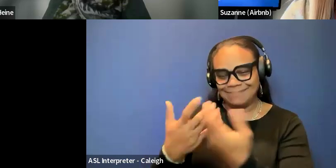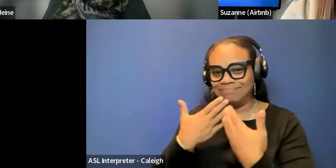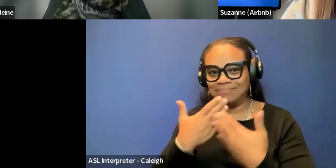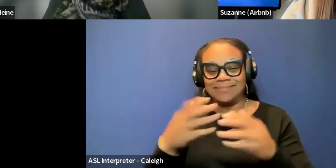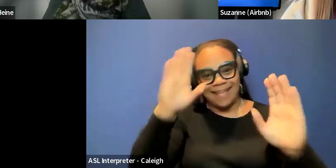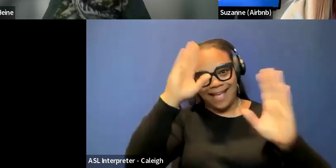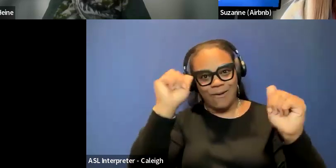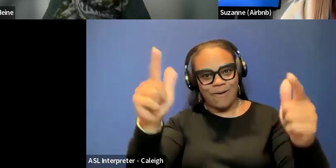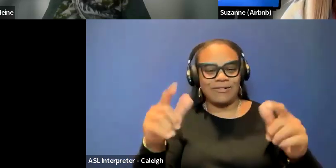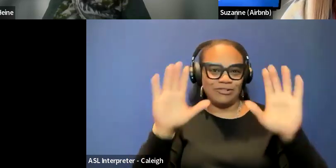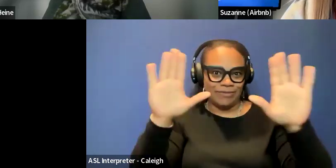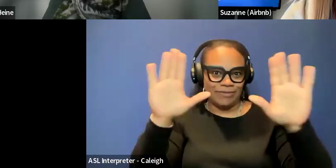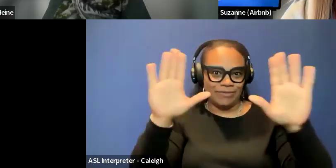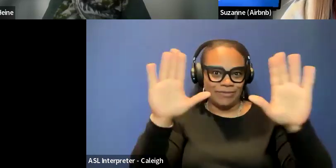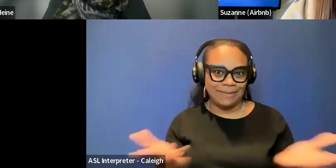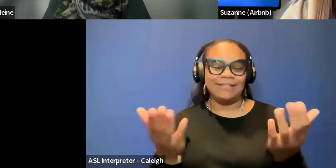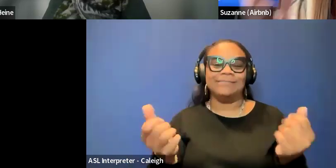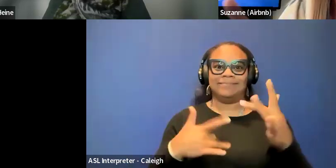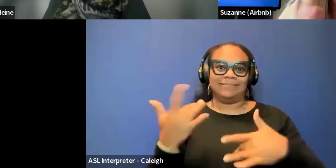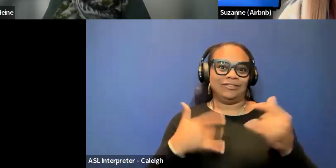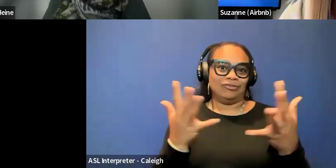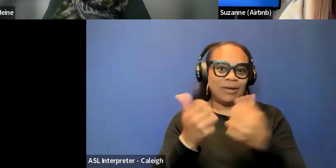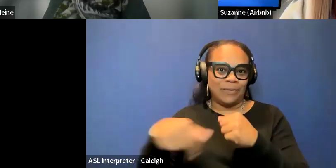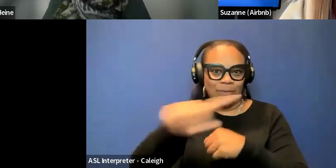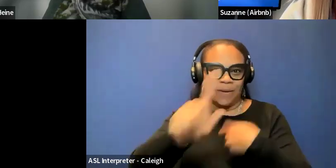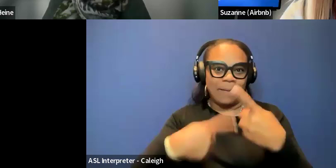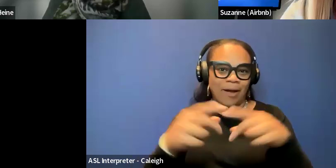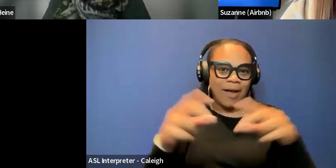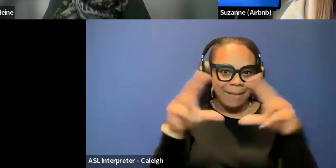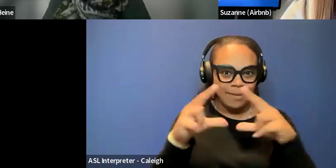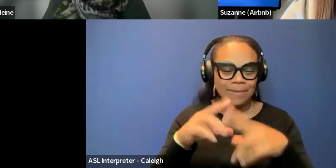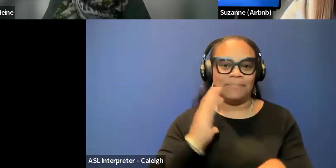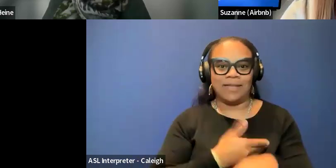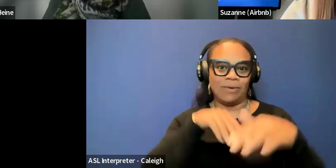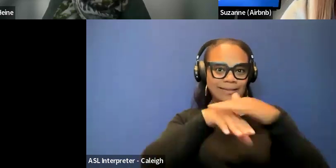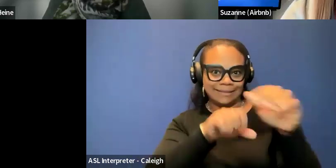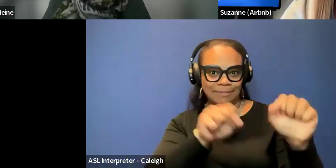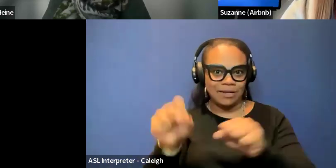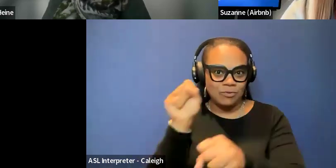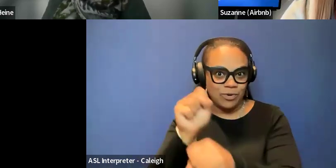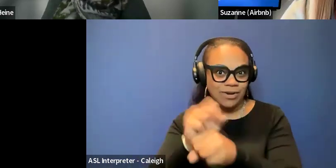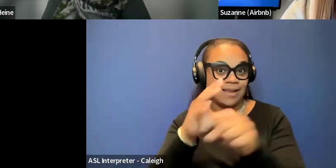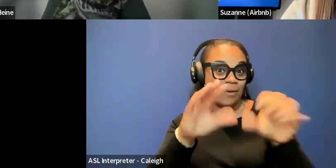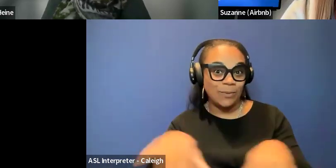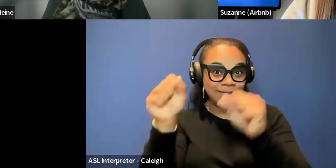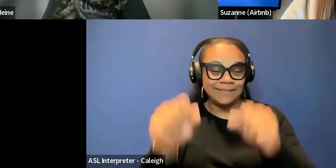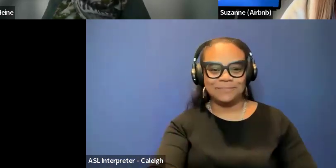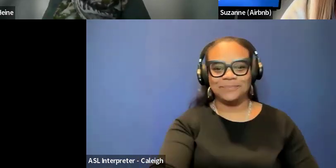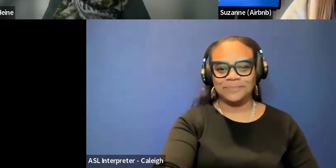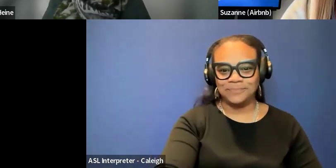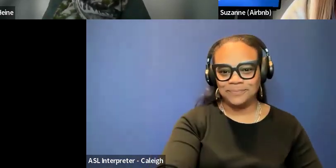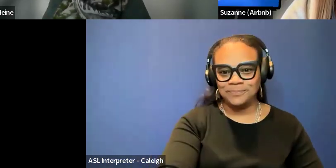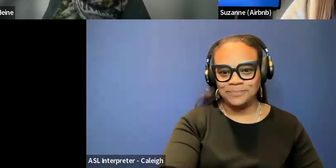here. Very excited to talk to you a bit more about Airbnb, our accessibility work and hosting. So I will start